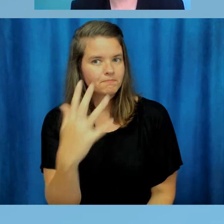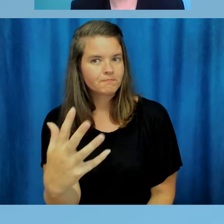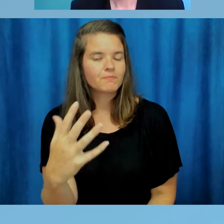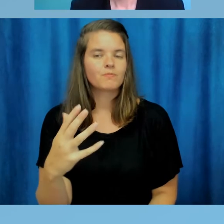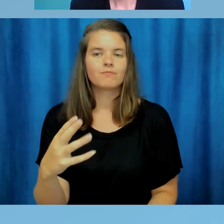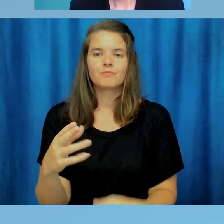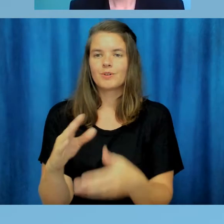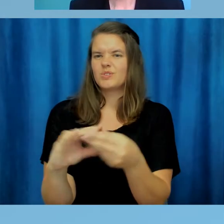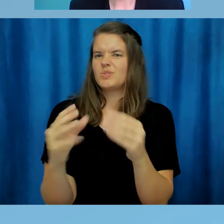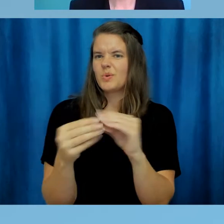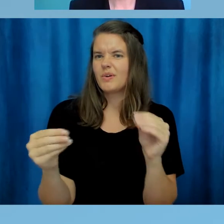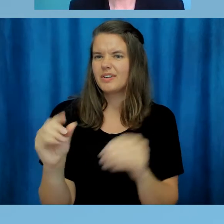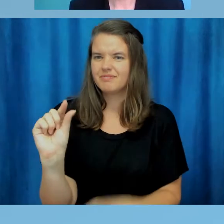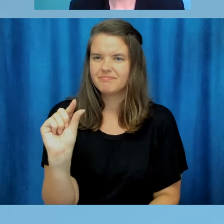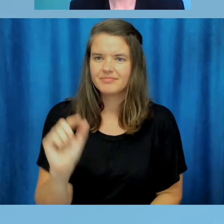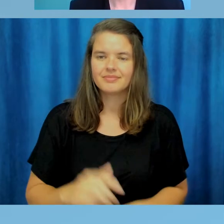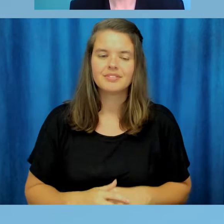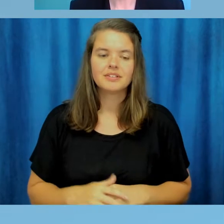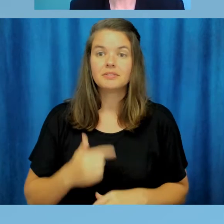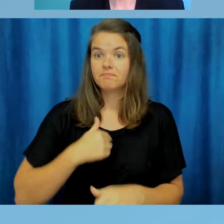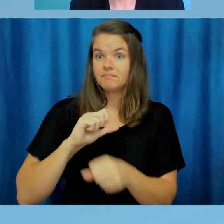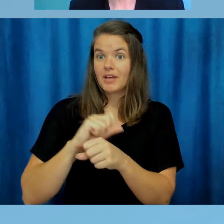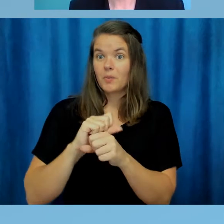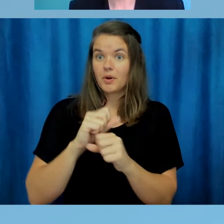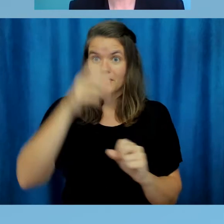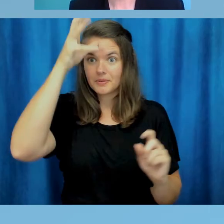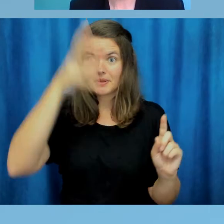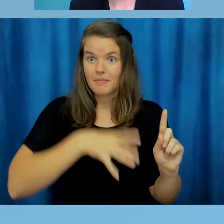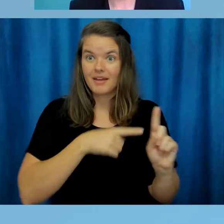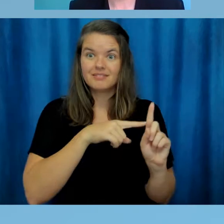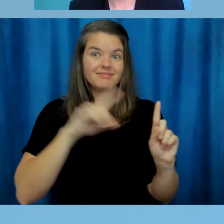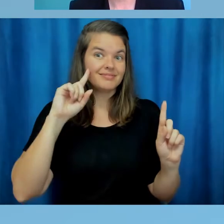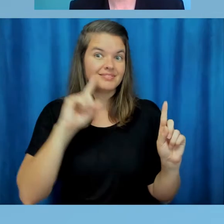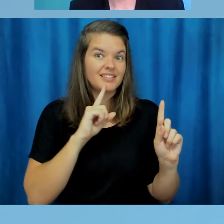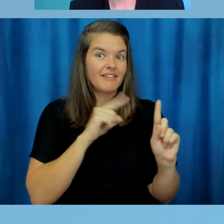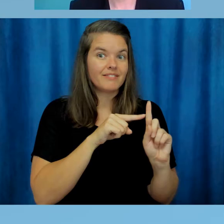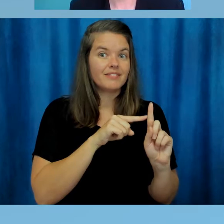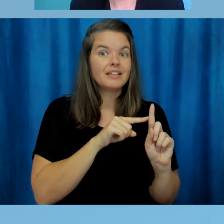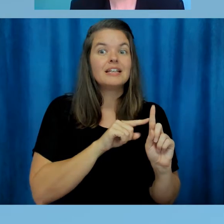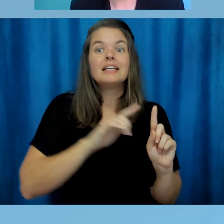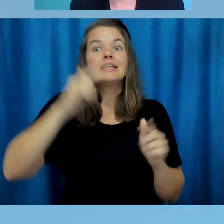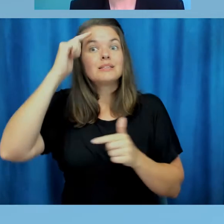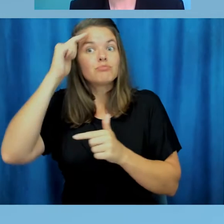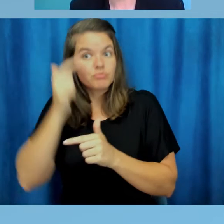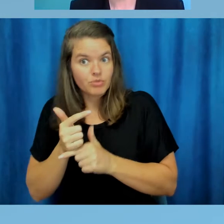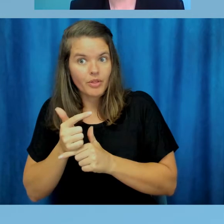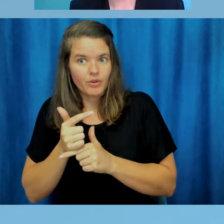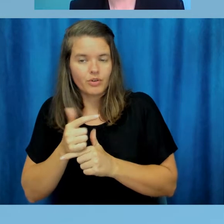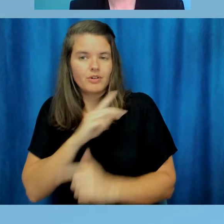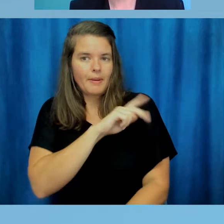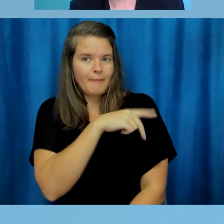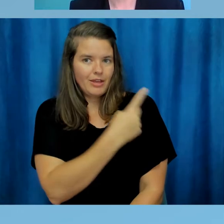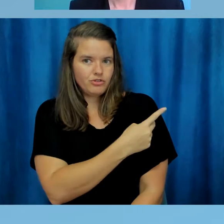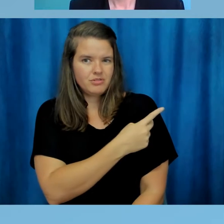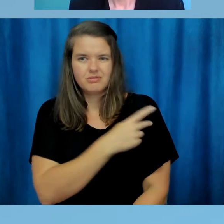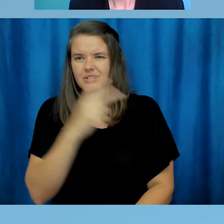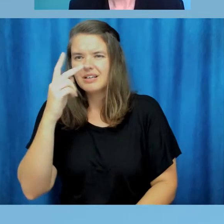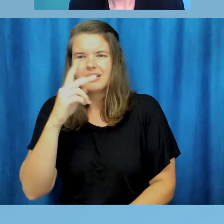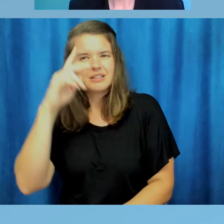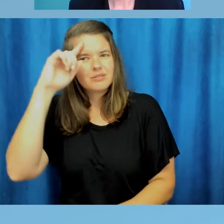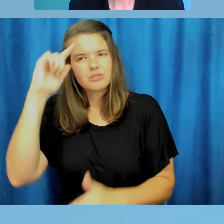quick story. I worked with a man who was deaf. His brother was the patient, and his brother was